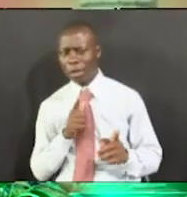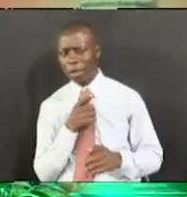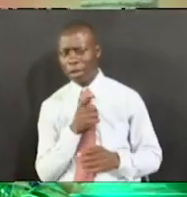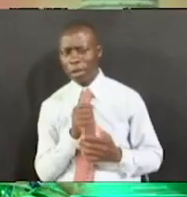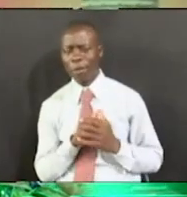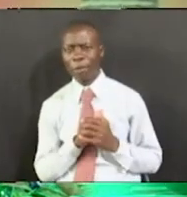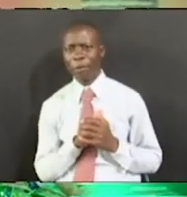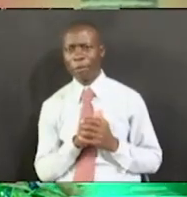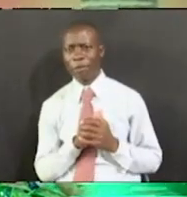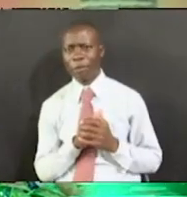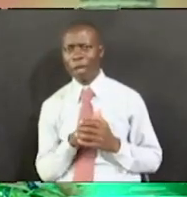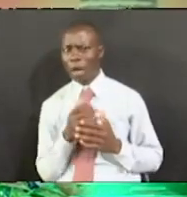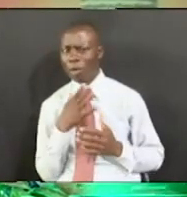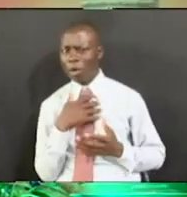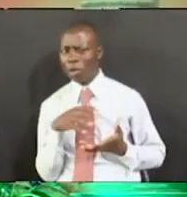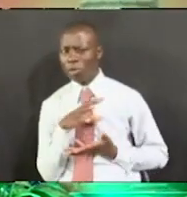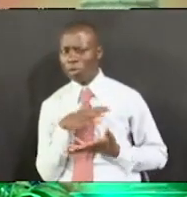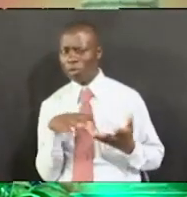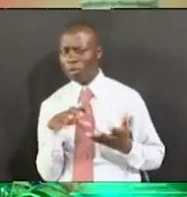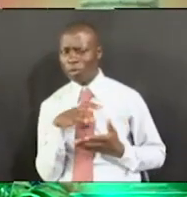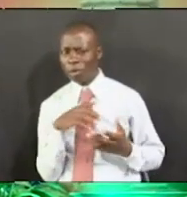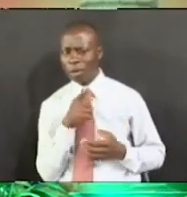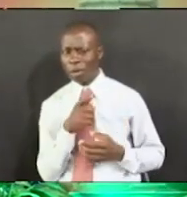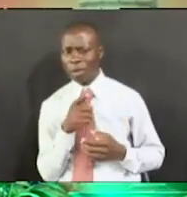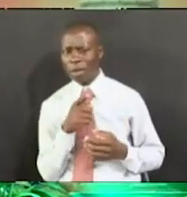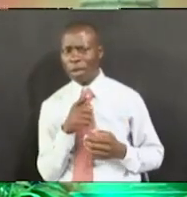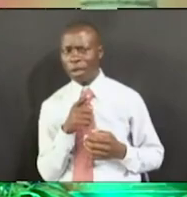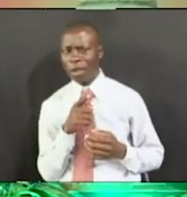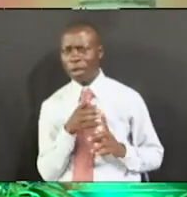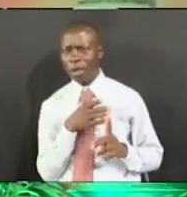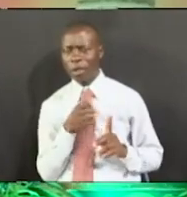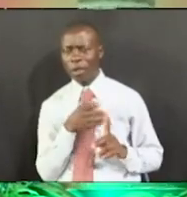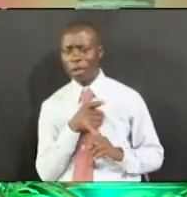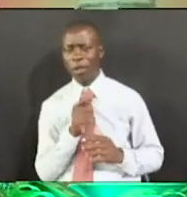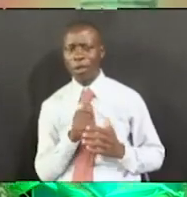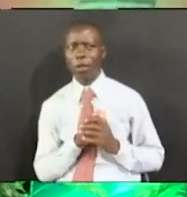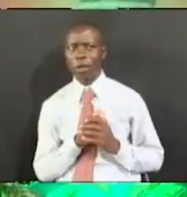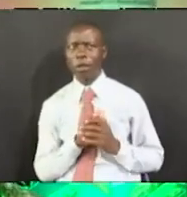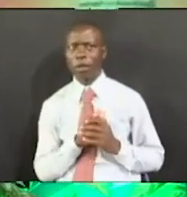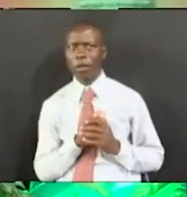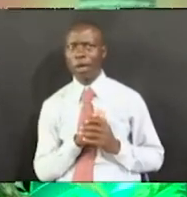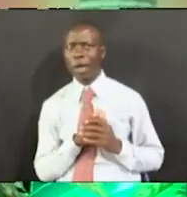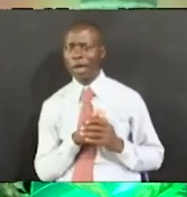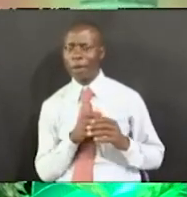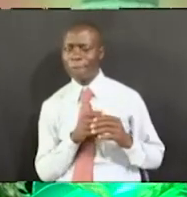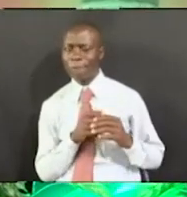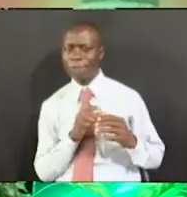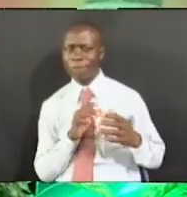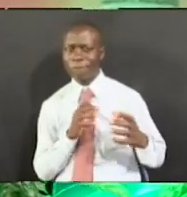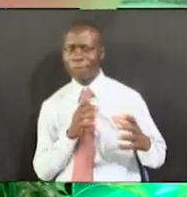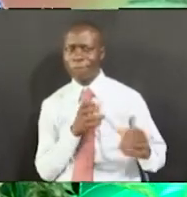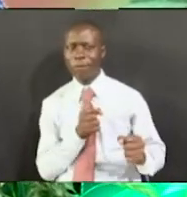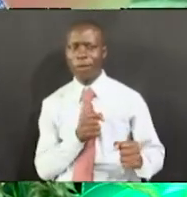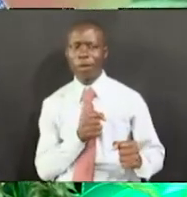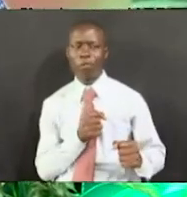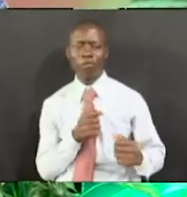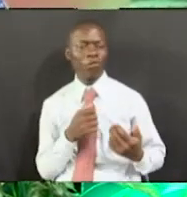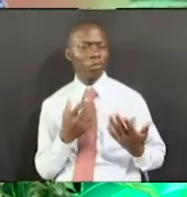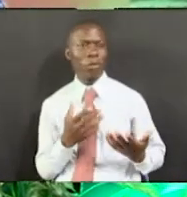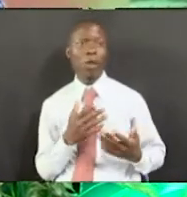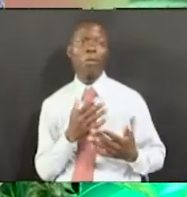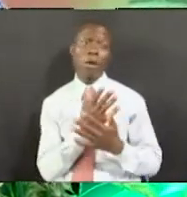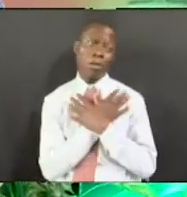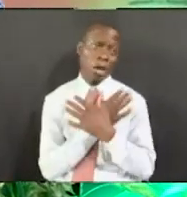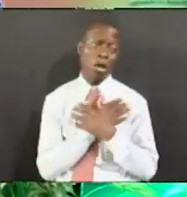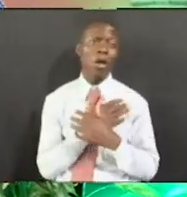Please. I want to confuse her to the extent that when I just start at a gear box, my friend, go the way you are.